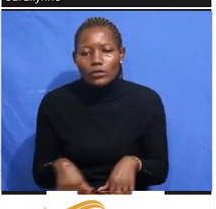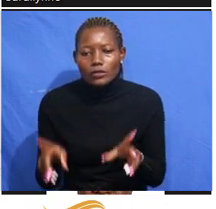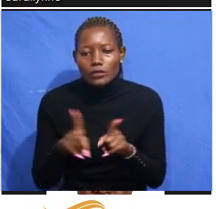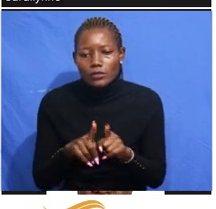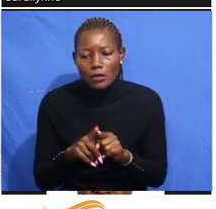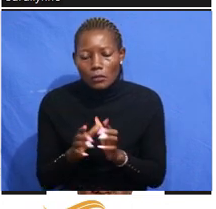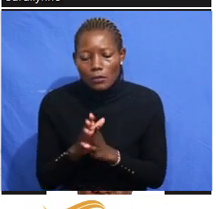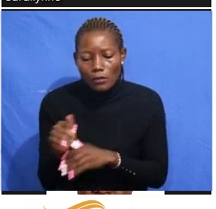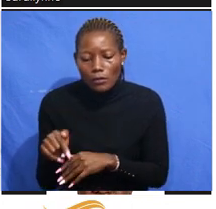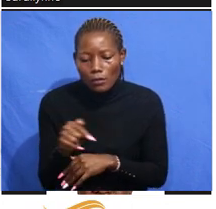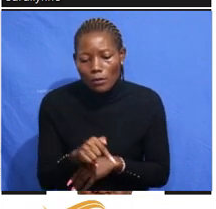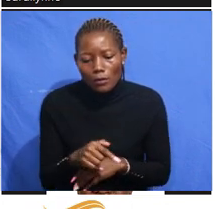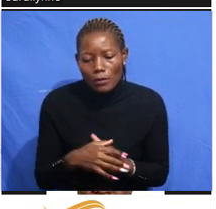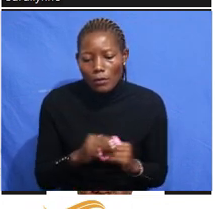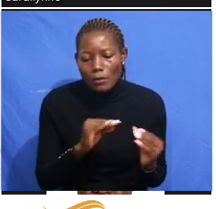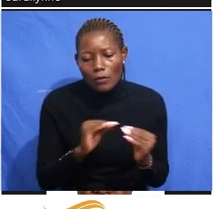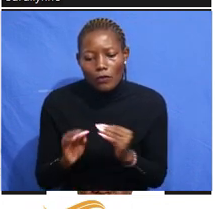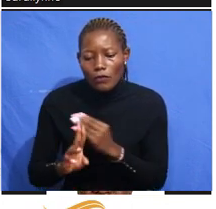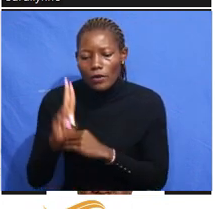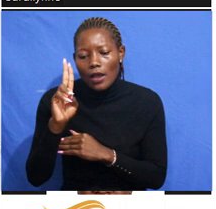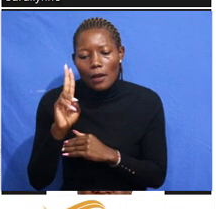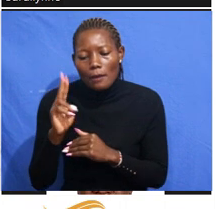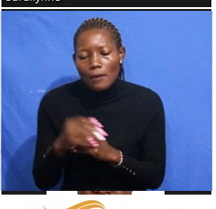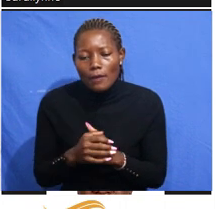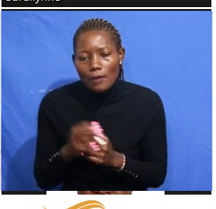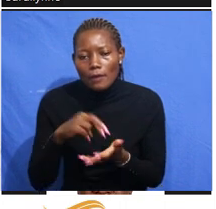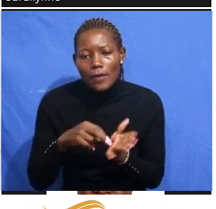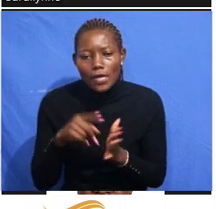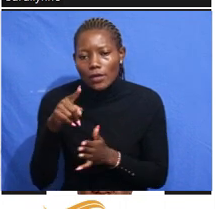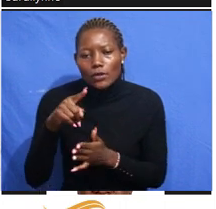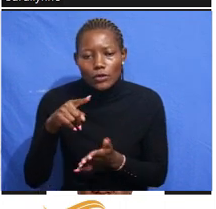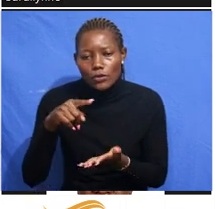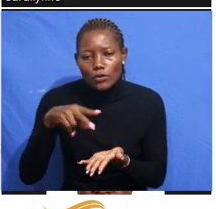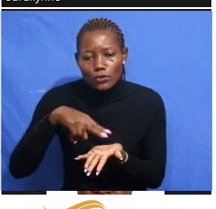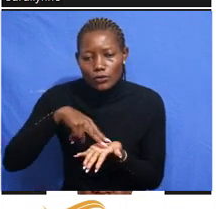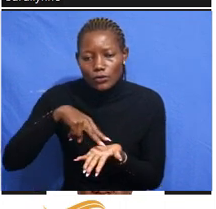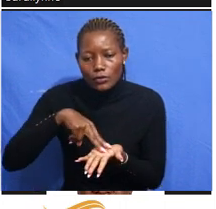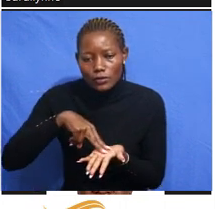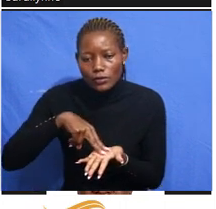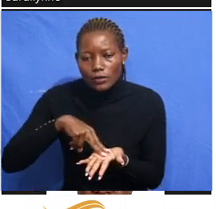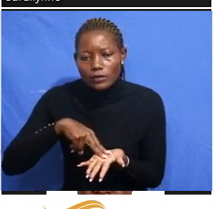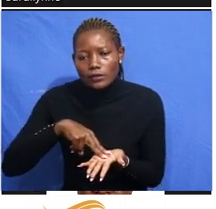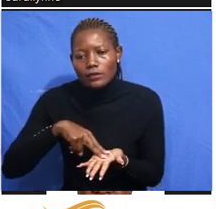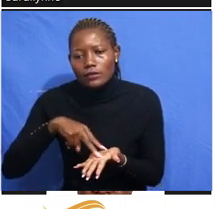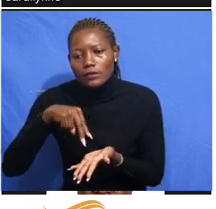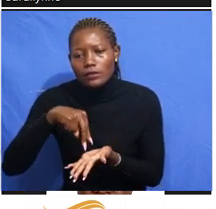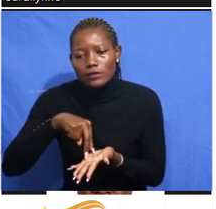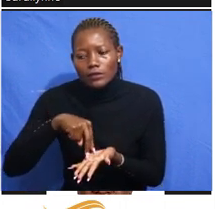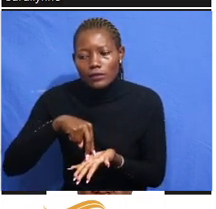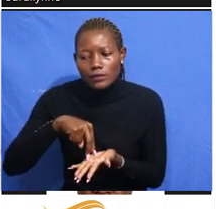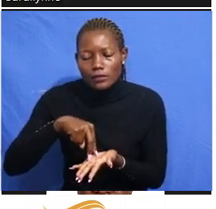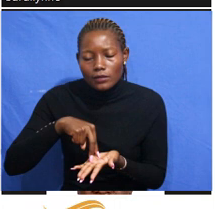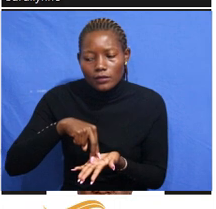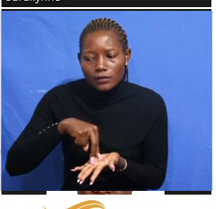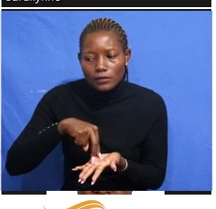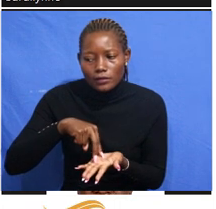and toes pulled up towards your leg, meaning you are standing on your toes. That is you